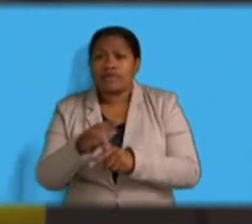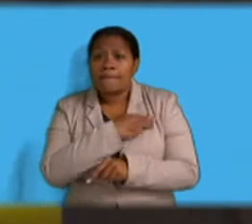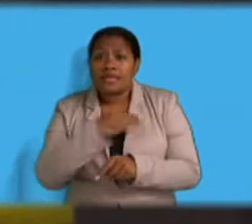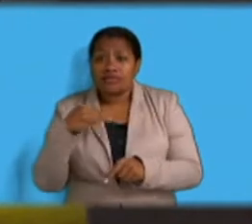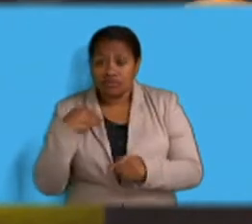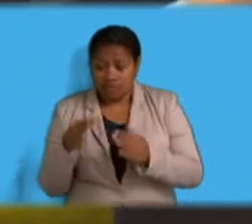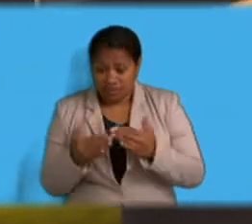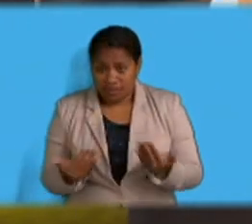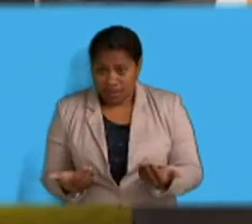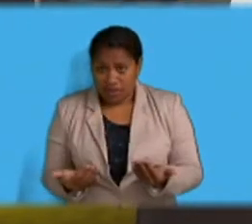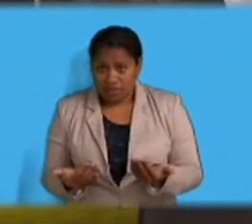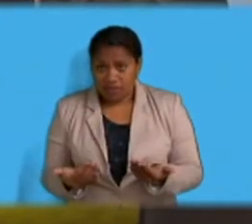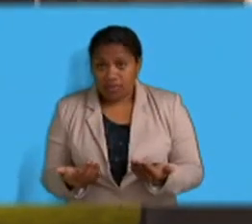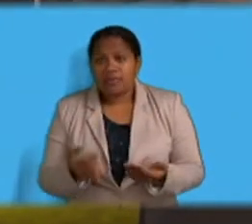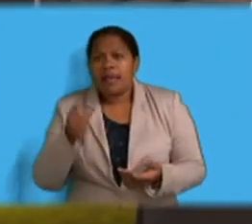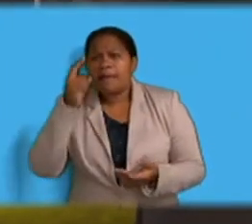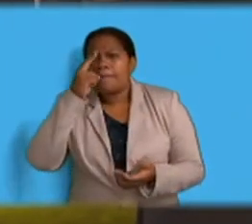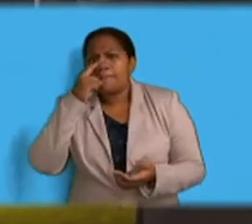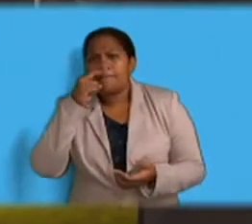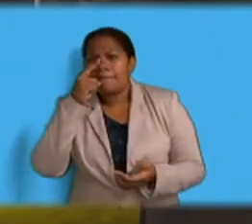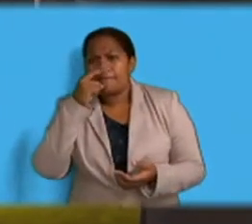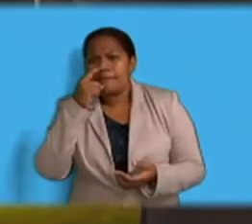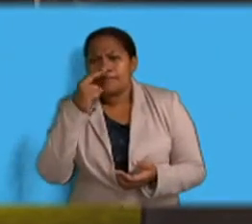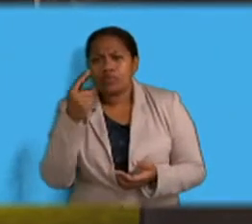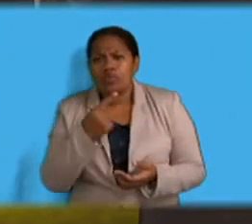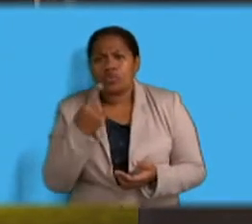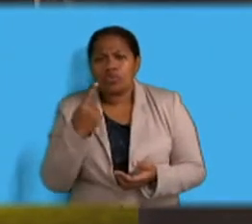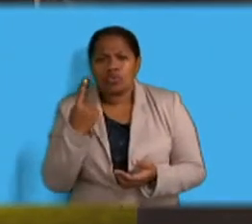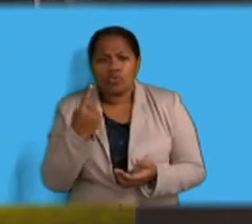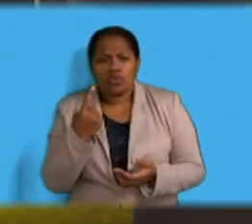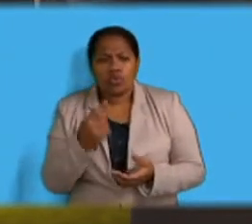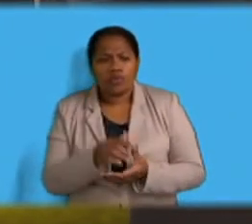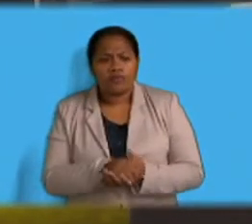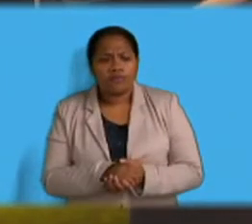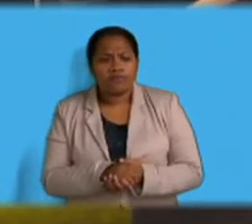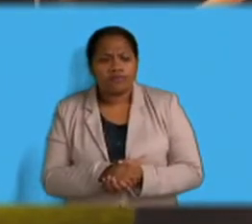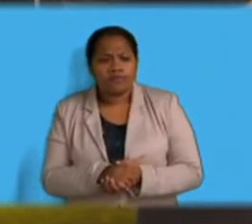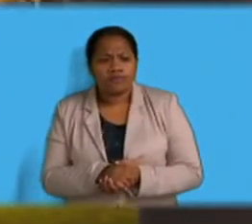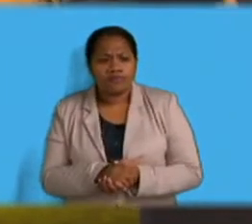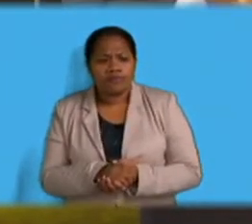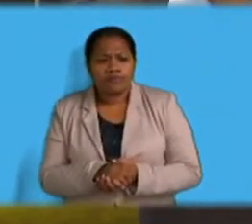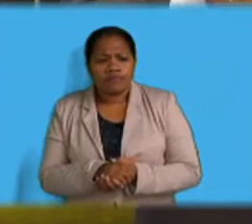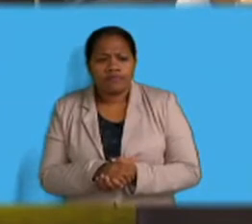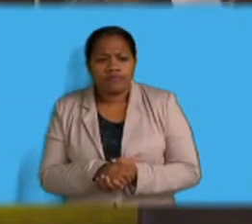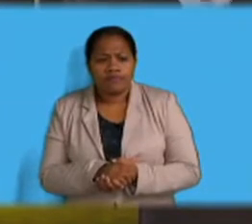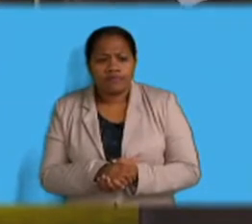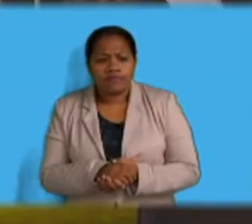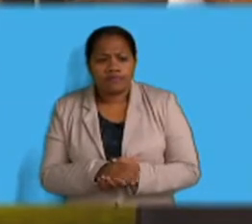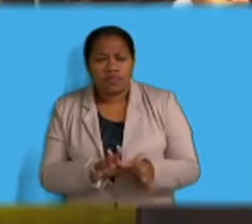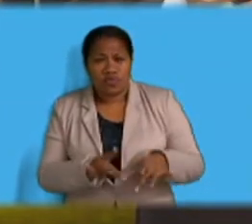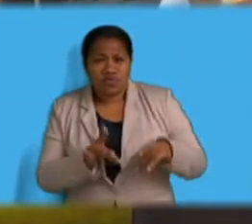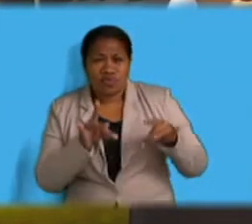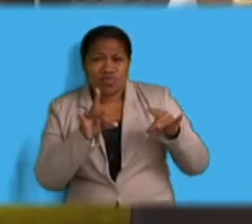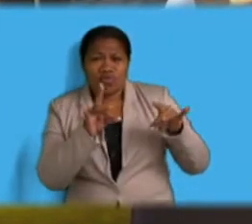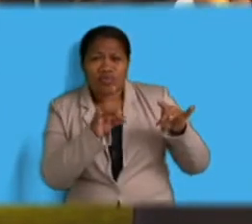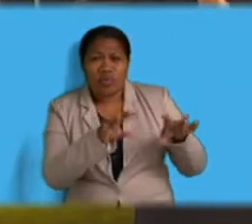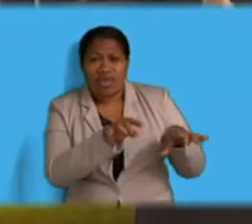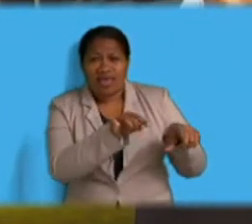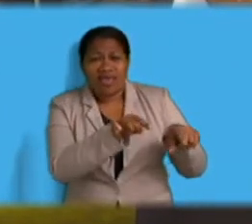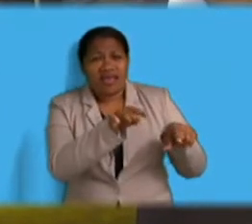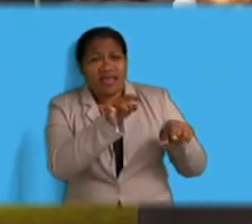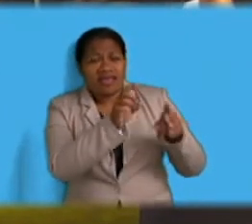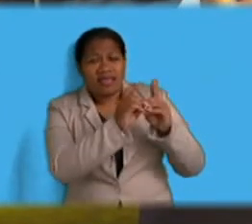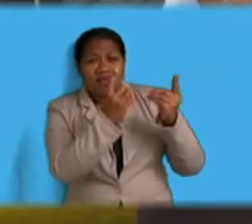now, the people who actually head the HR departments are some clerks who just climbed up the ladder, or